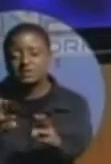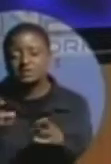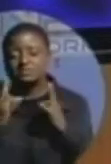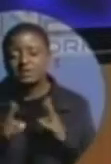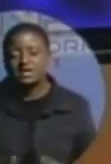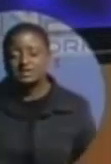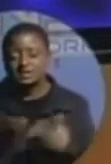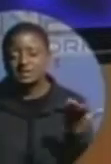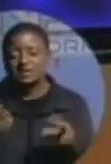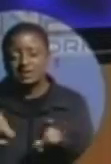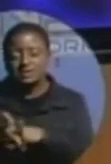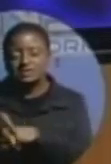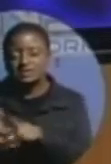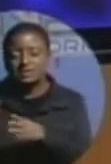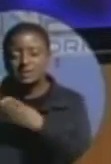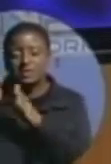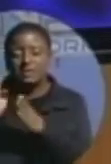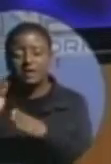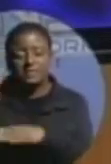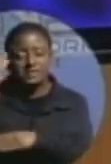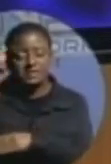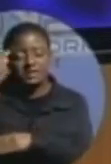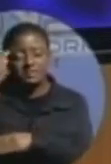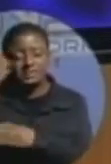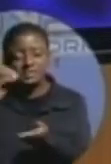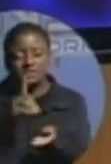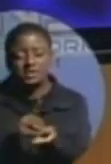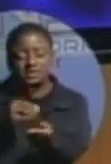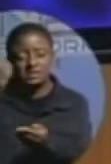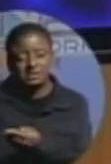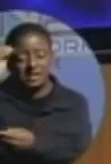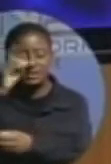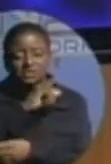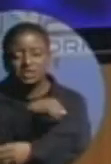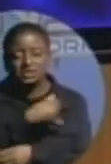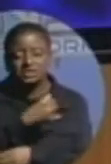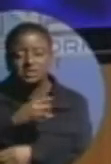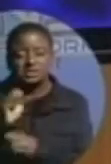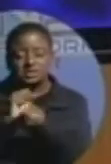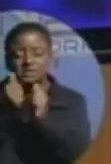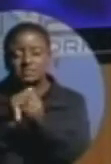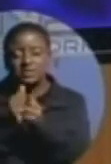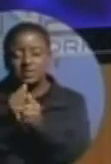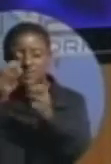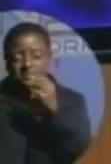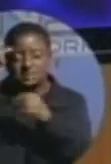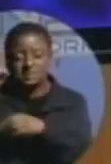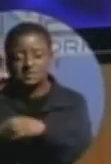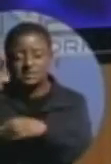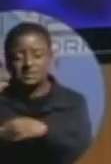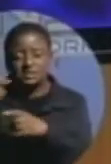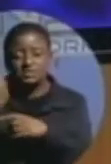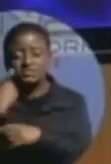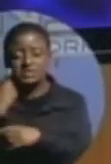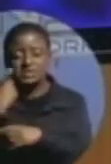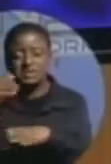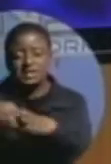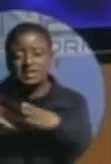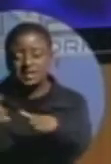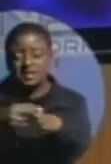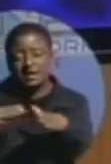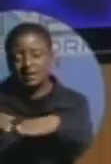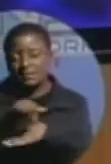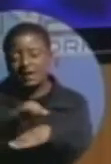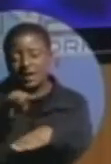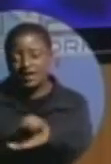Bahamas government. Dr. Daniel Johnson, sports minister, he was recently in Harbor Island, and the man behind the scenes, Andrew Tiny Johnson,